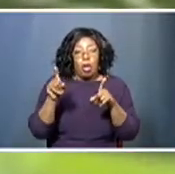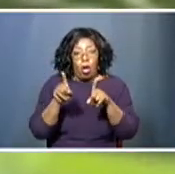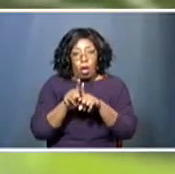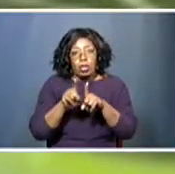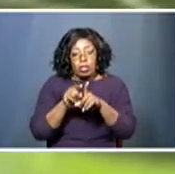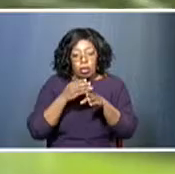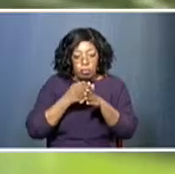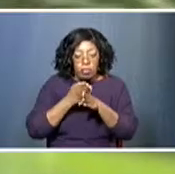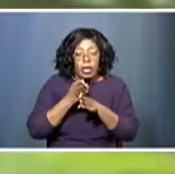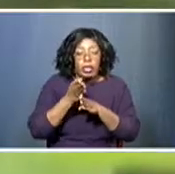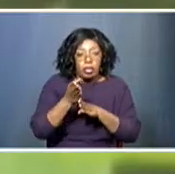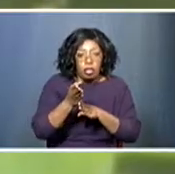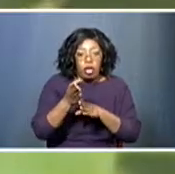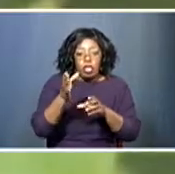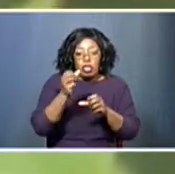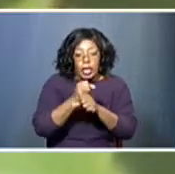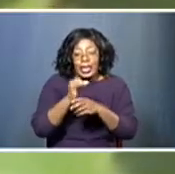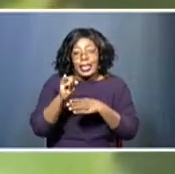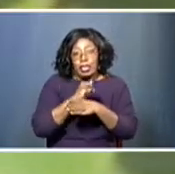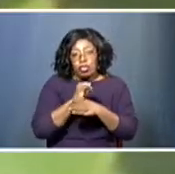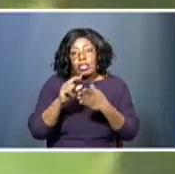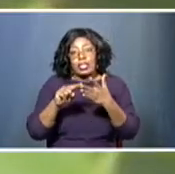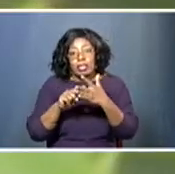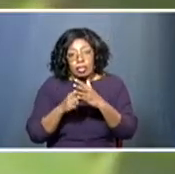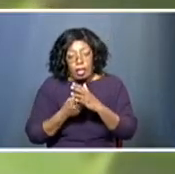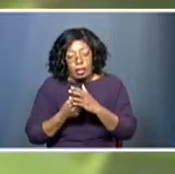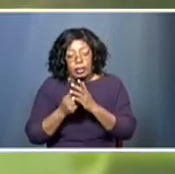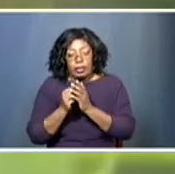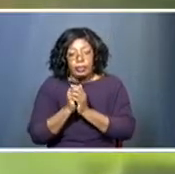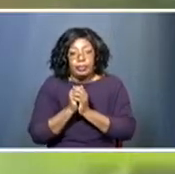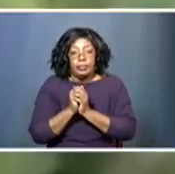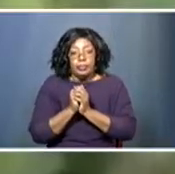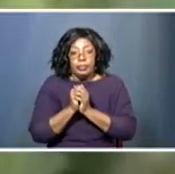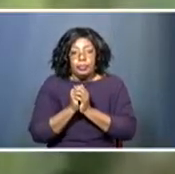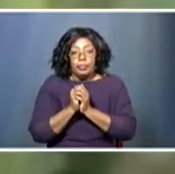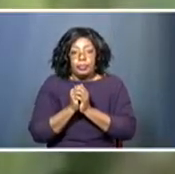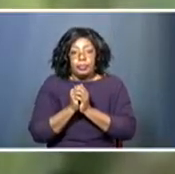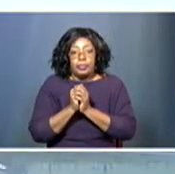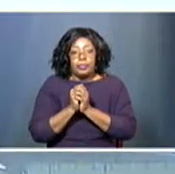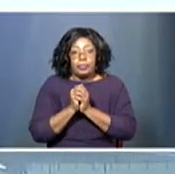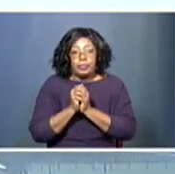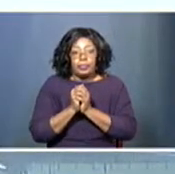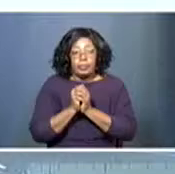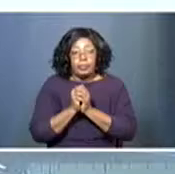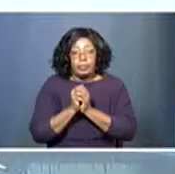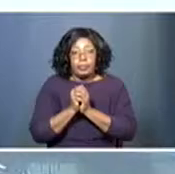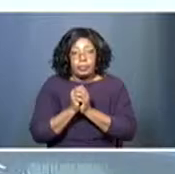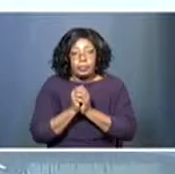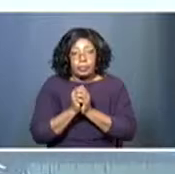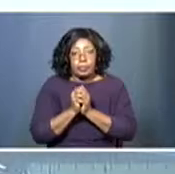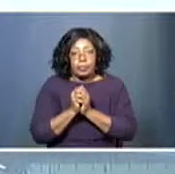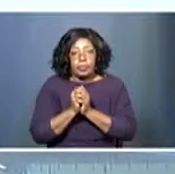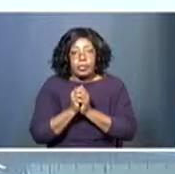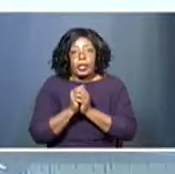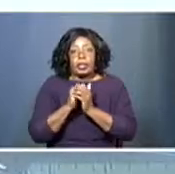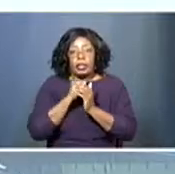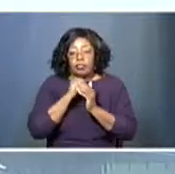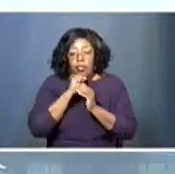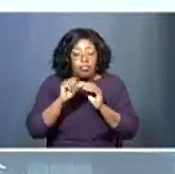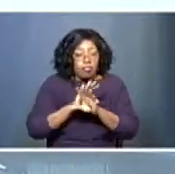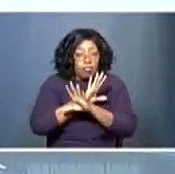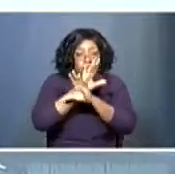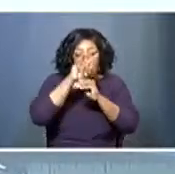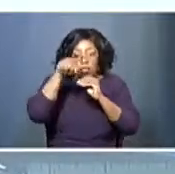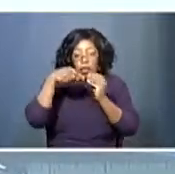major impetus to get the industry going. Keishla Adderley, ZNS Network News. Well, the lack of clarity